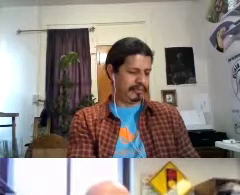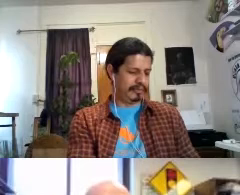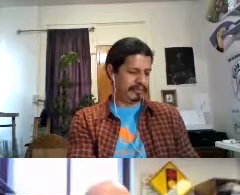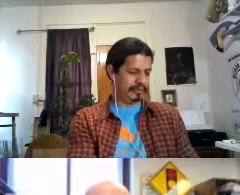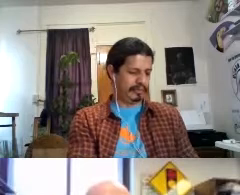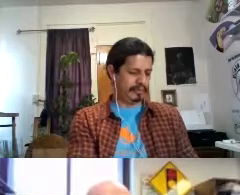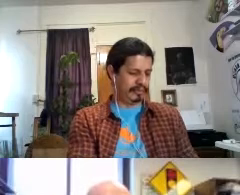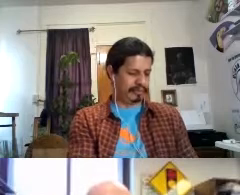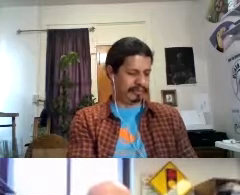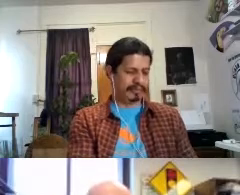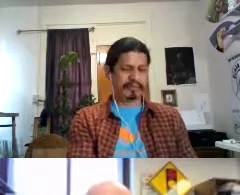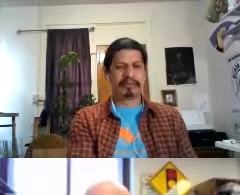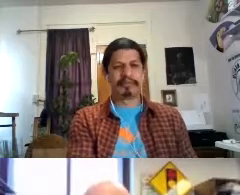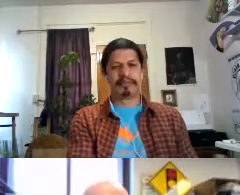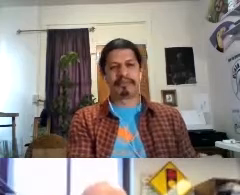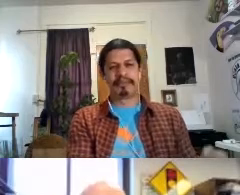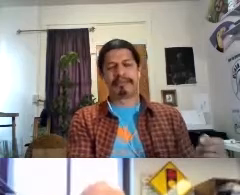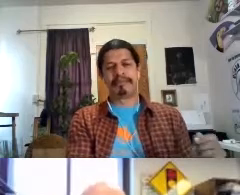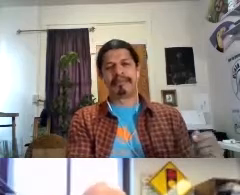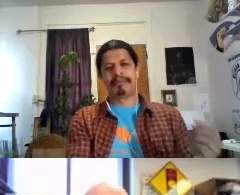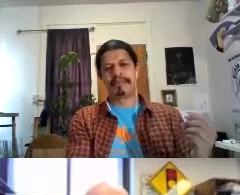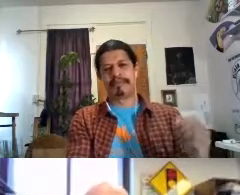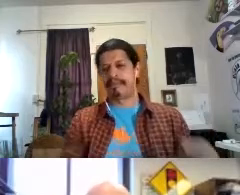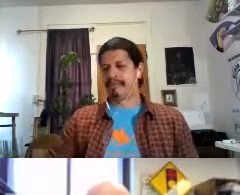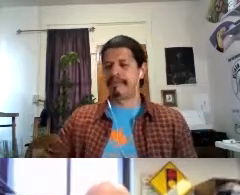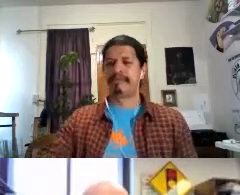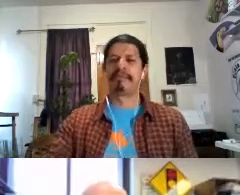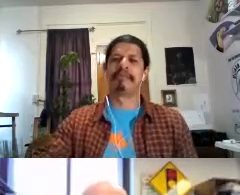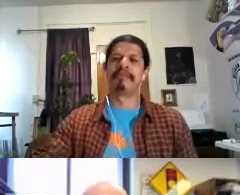an additional speed hump to control speed. Go ahead, Ricardo.